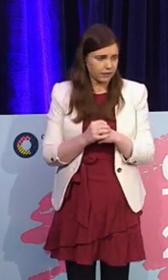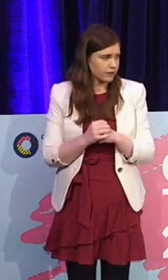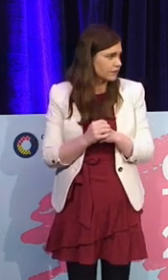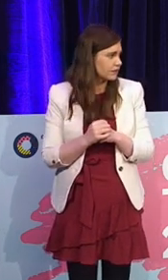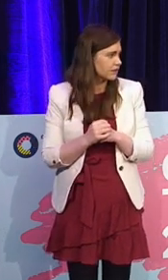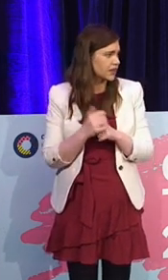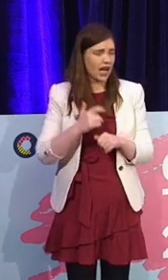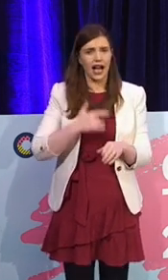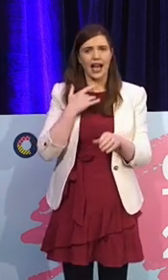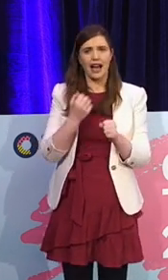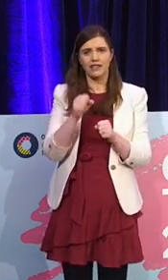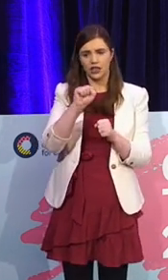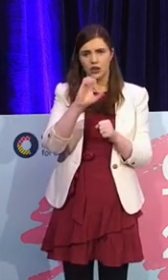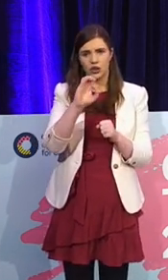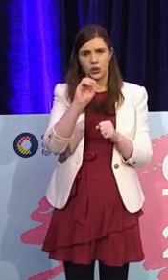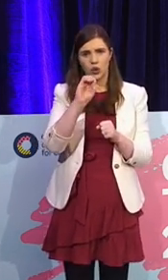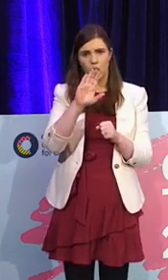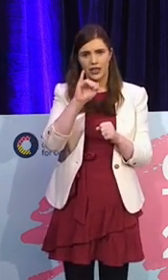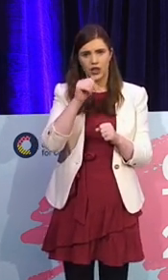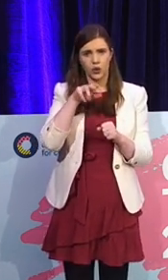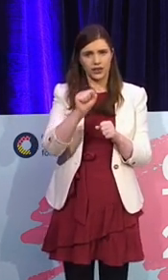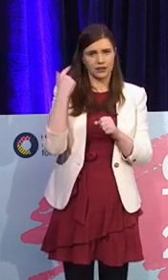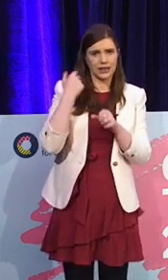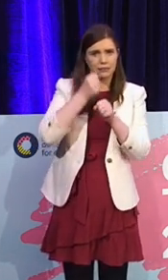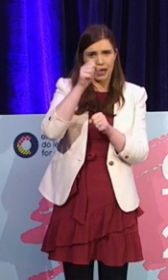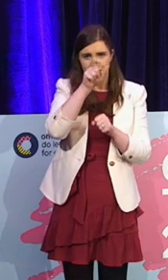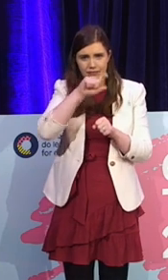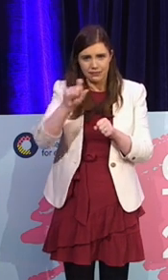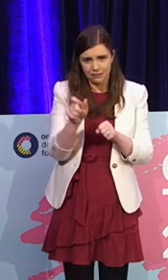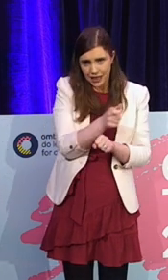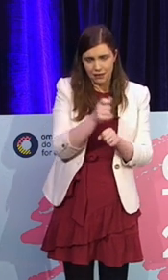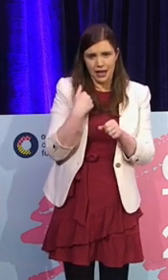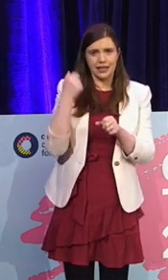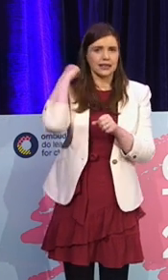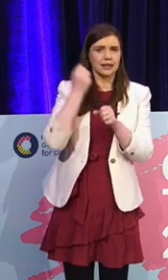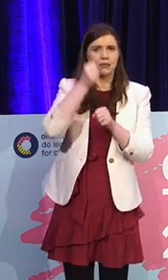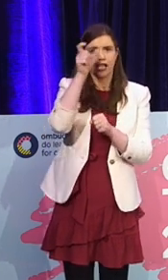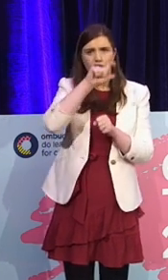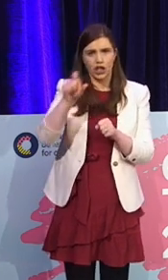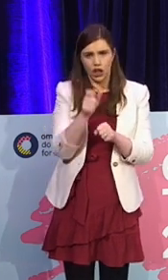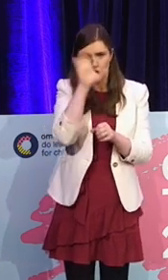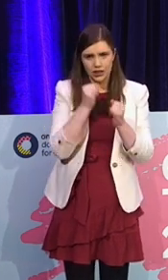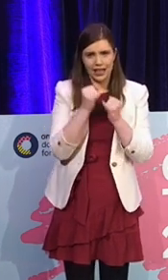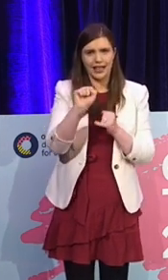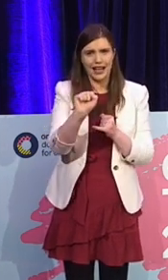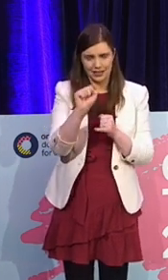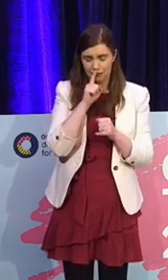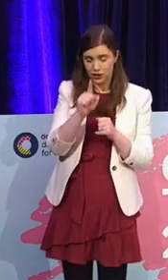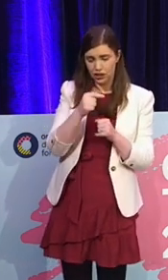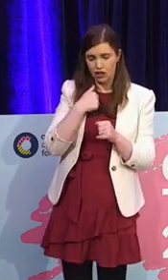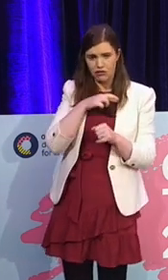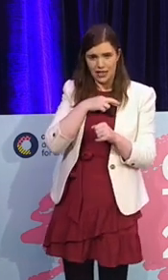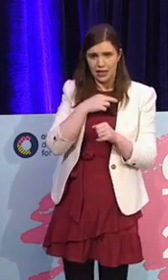I live with scoliosis. I was diagnosed at age 2, and I have an S-shaped spine. Scoliosis makes everything you do harder. It makes